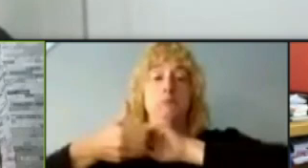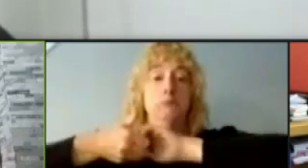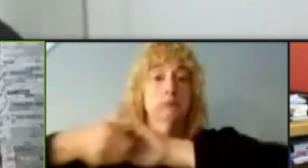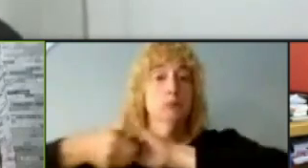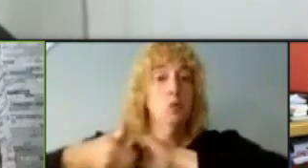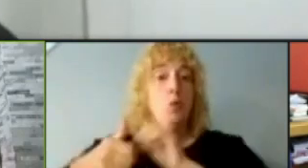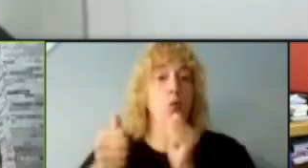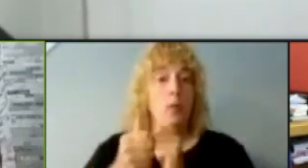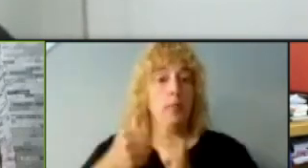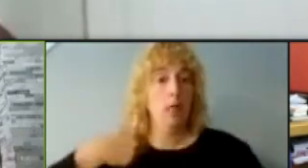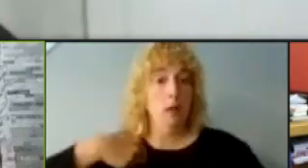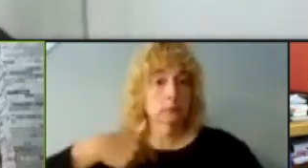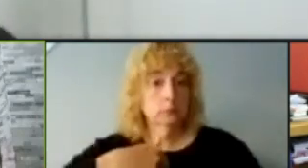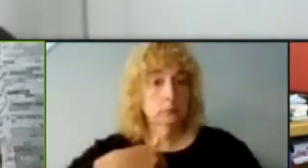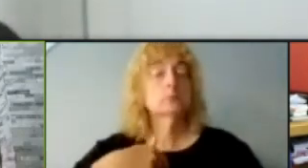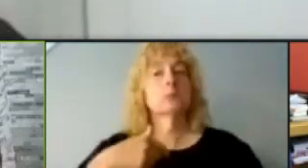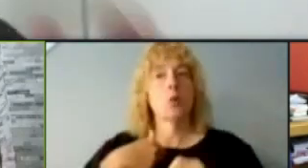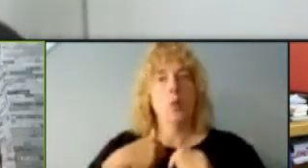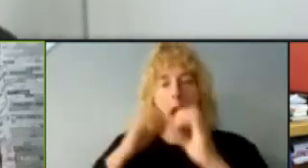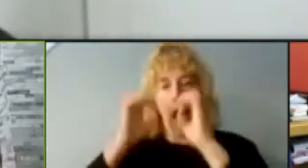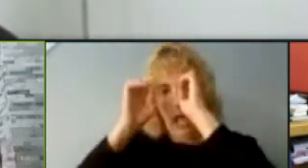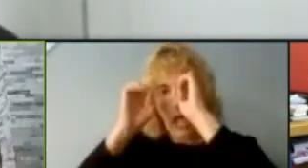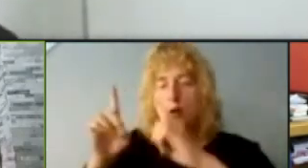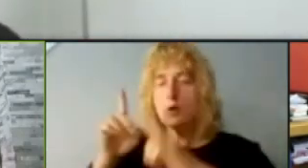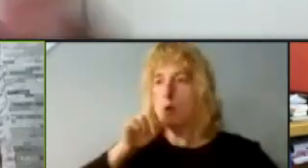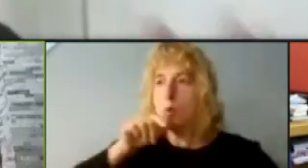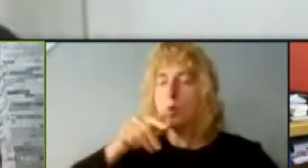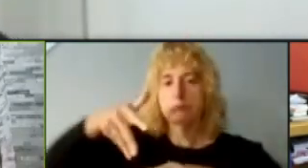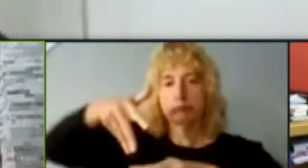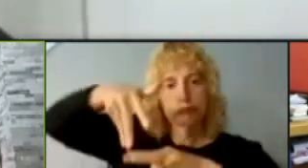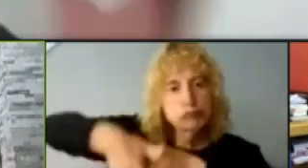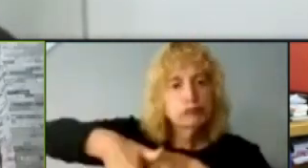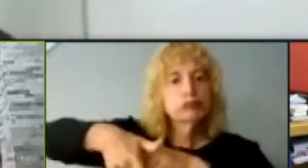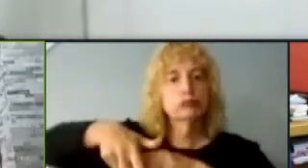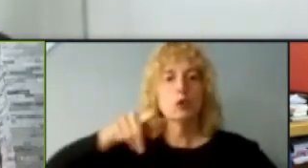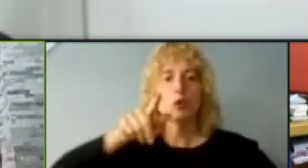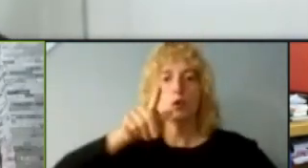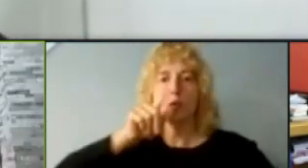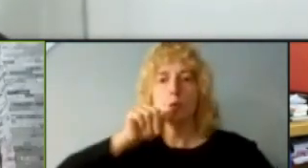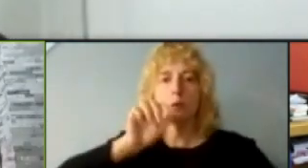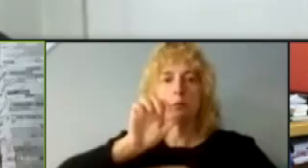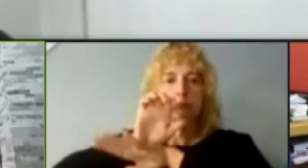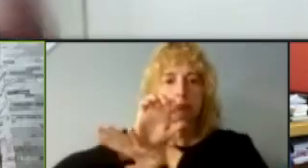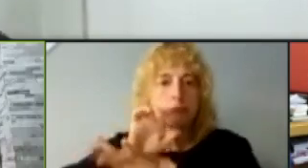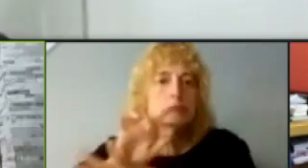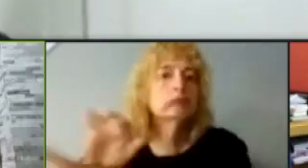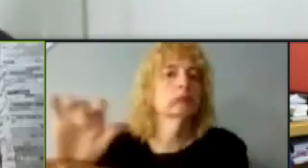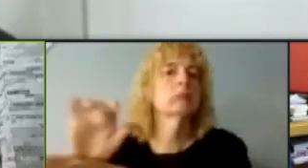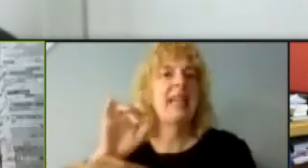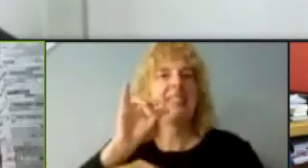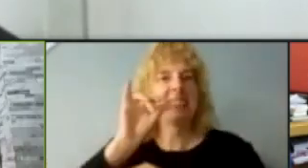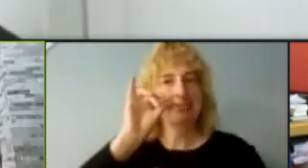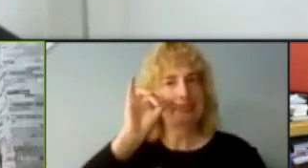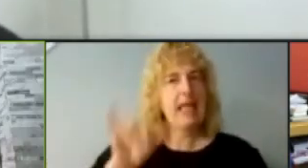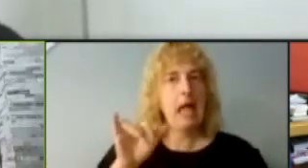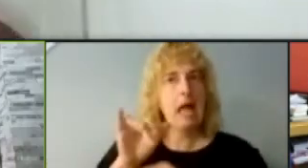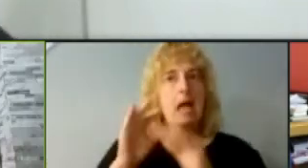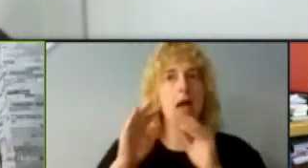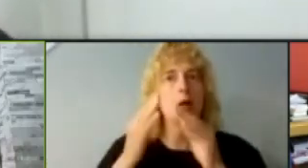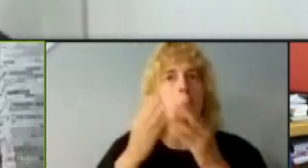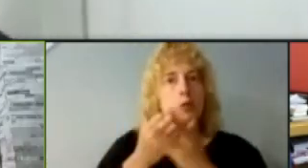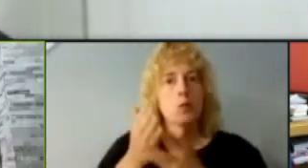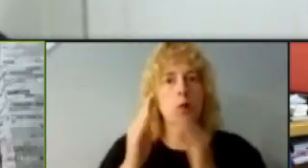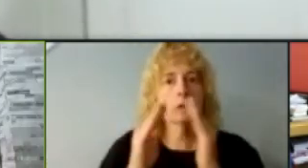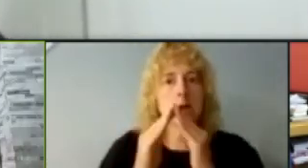the grassroots, providing knowledge and information. And we're doing that through town halls. We're doing that through